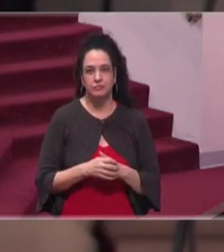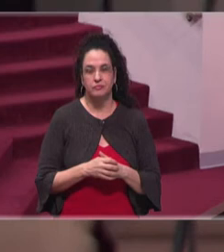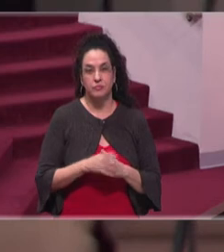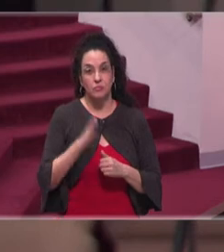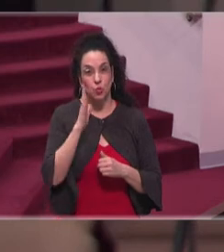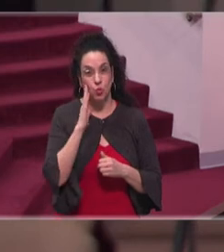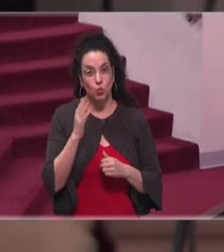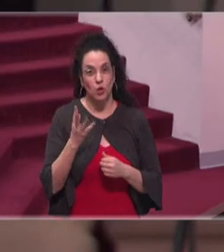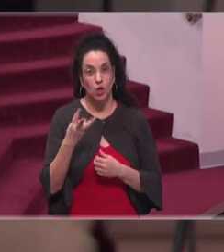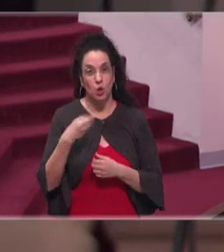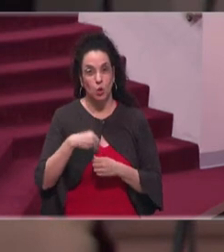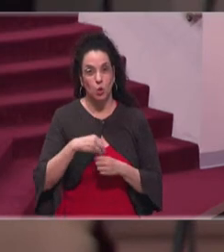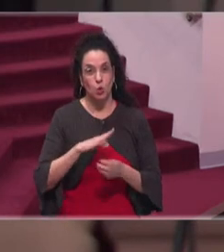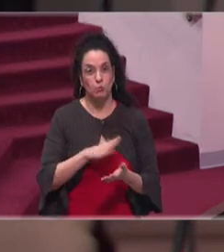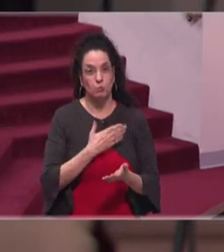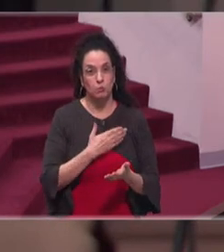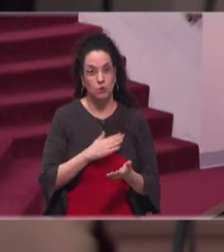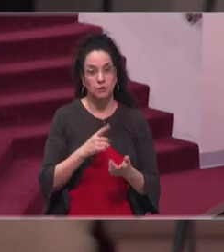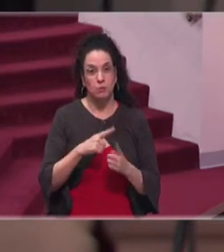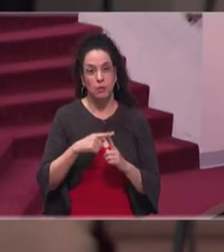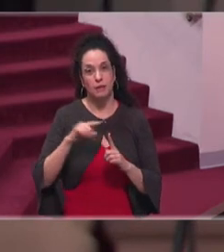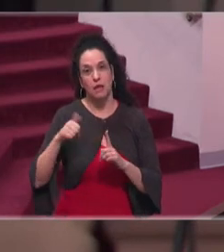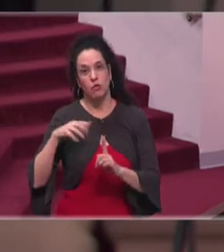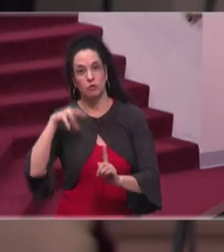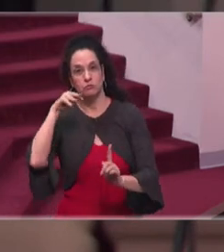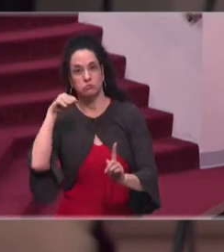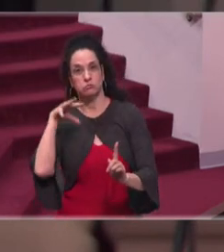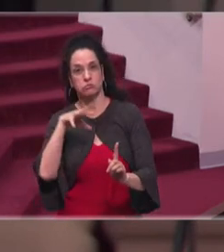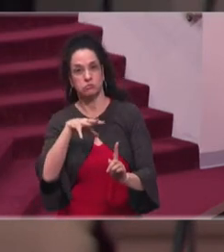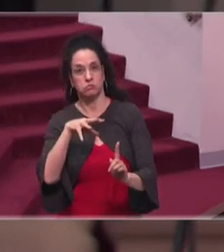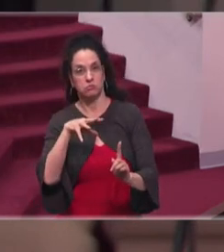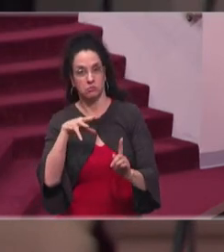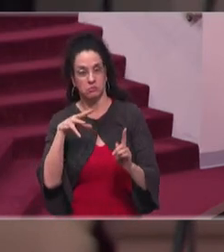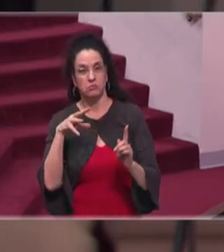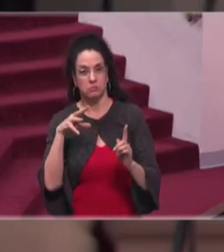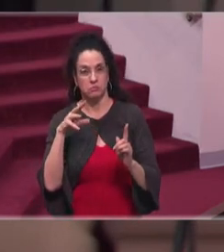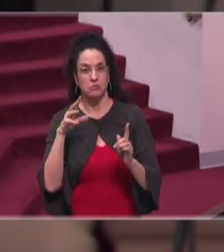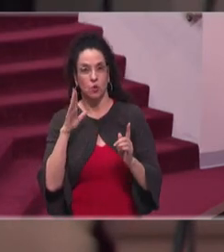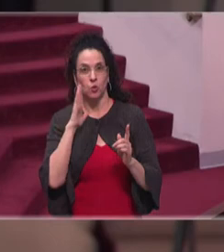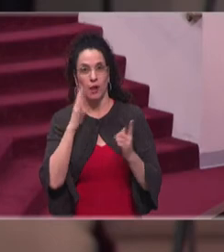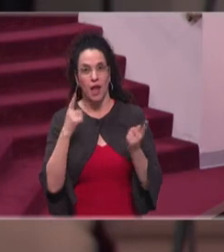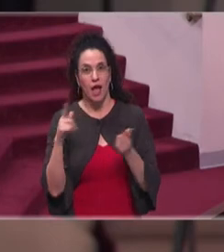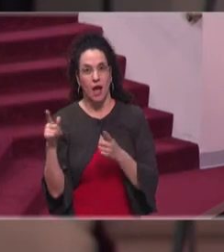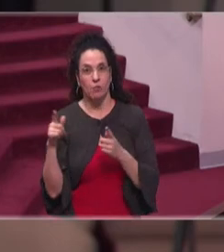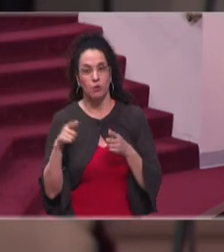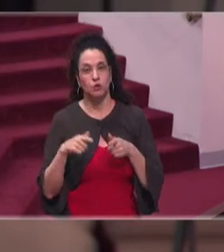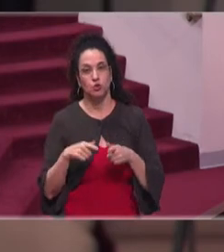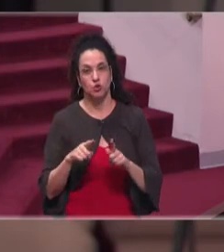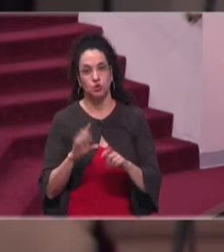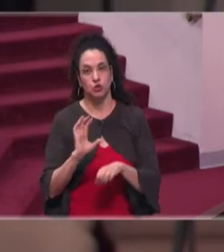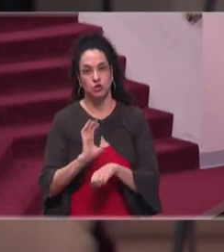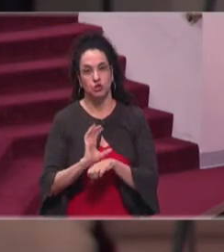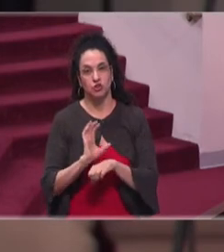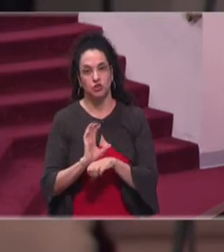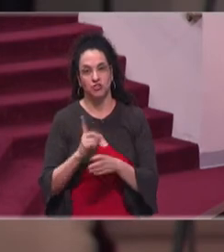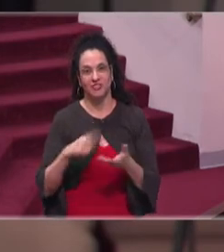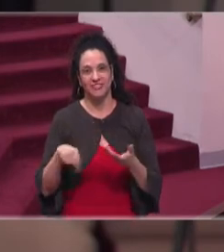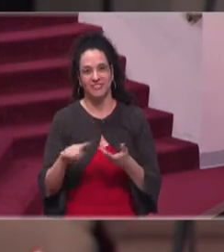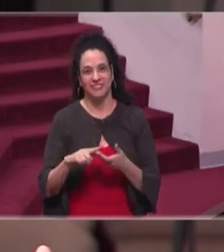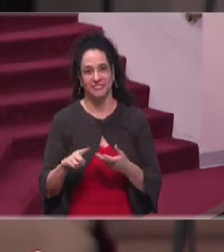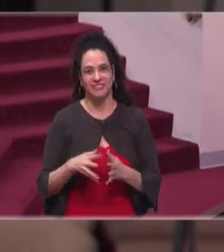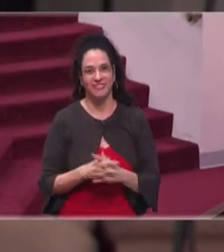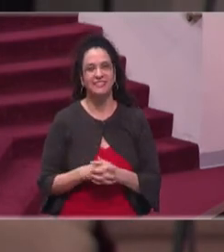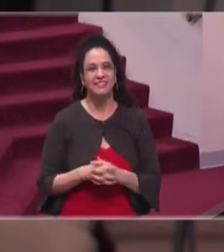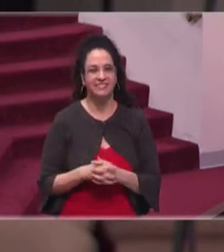music and other spotlights will happen. More details next week. All